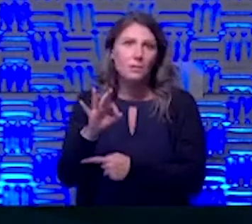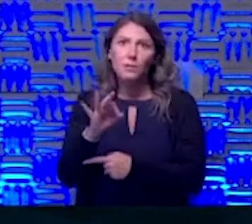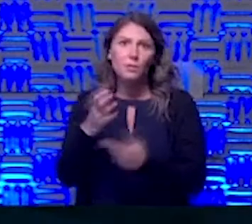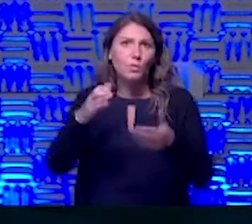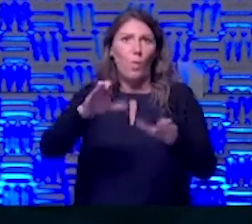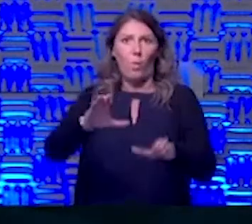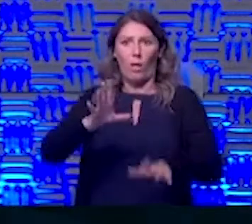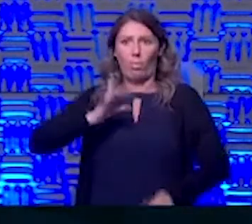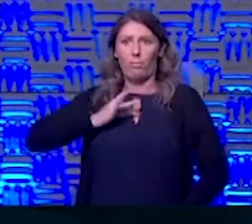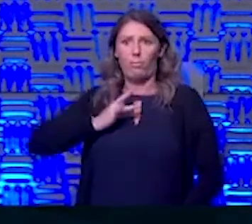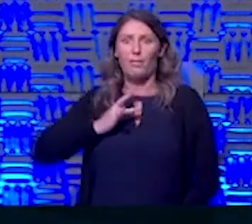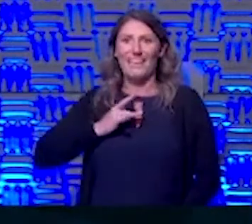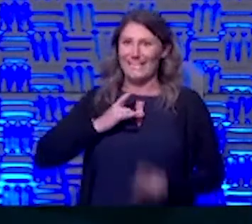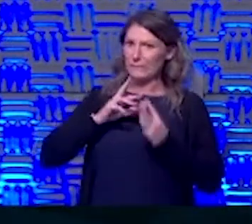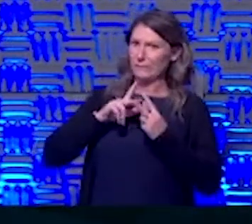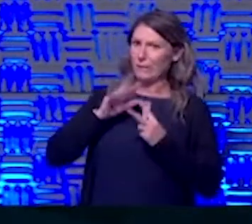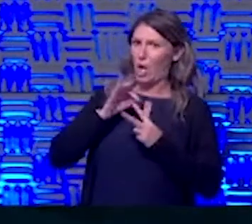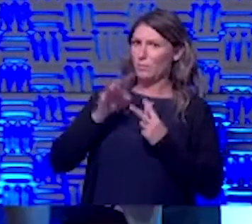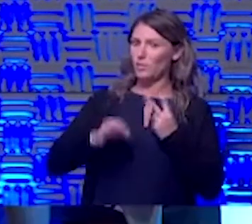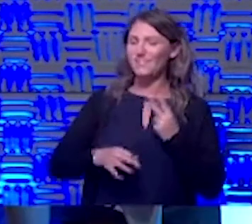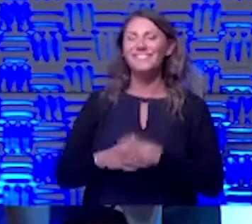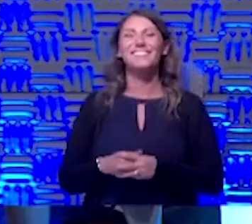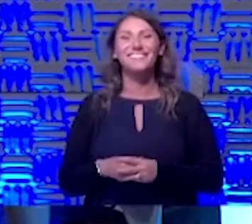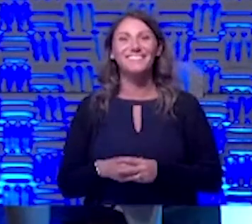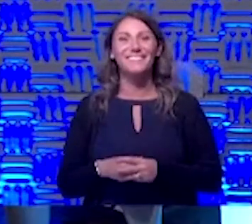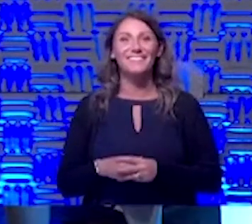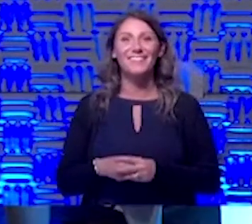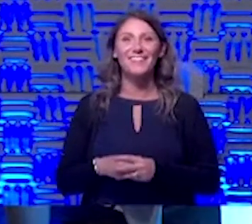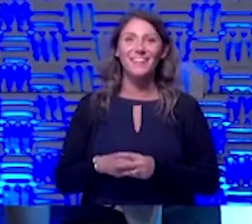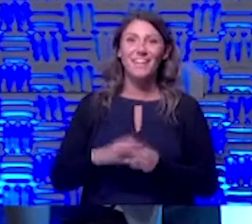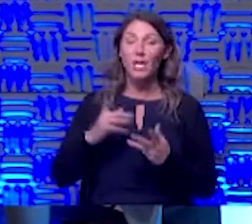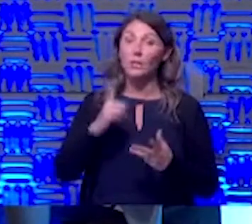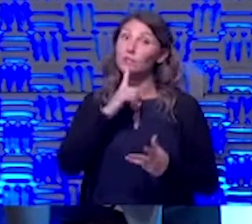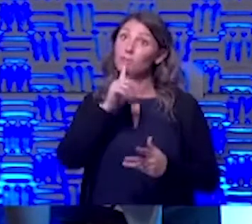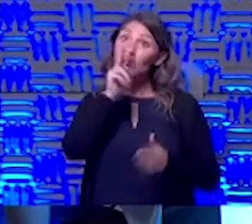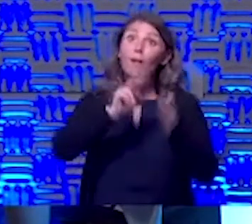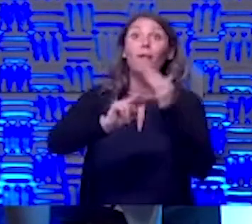right. Let's have a choice here. Yeah. Wheel of Fortune. Okay.